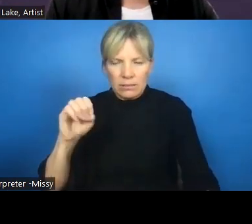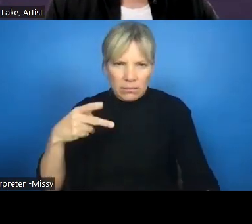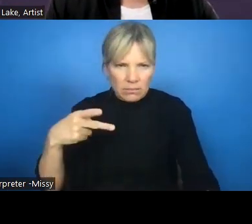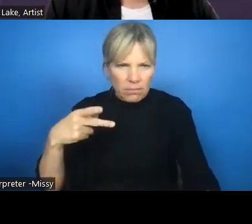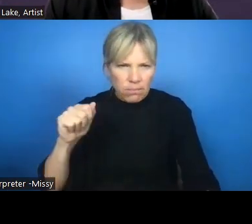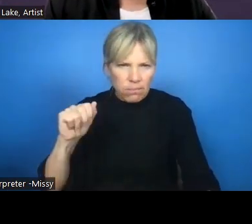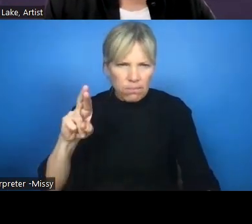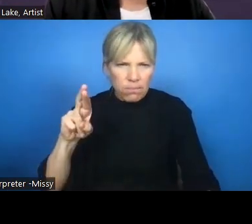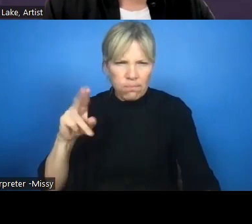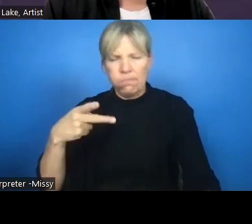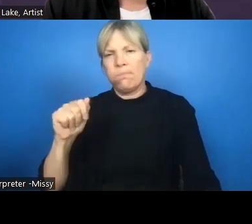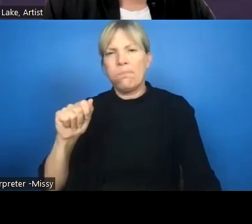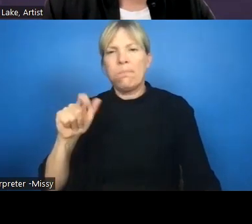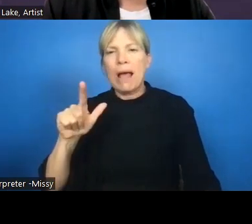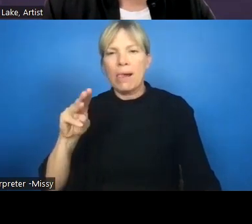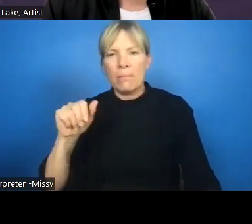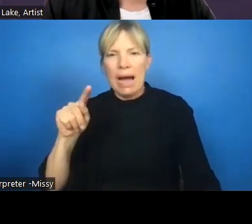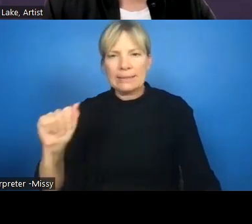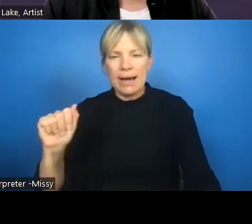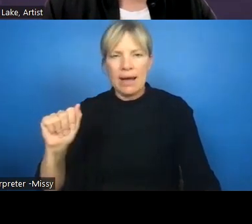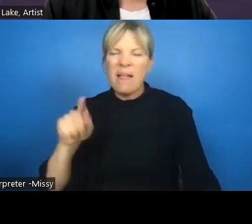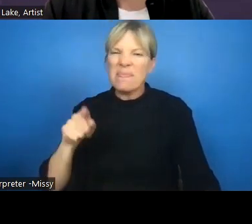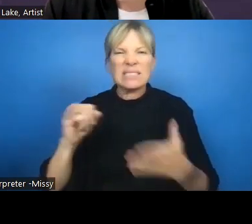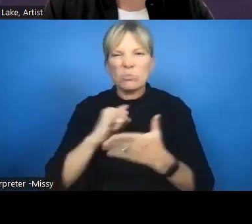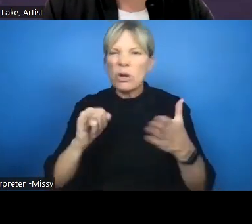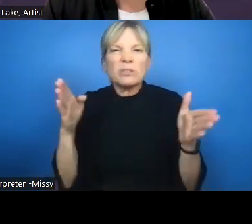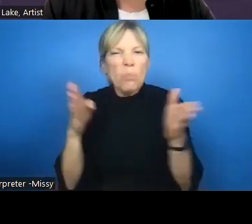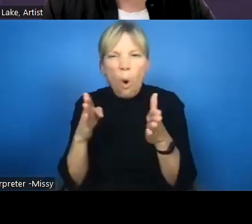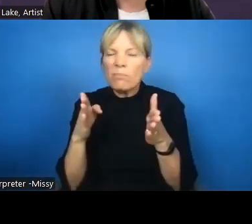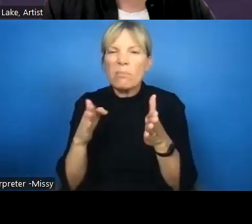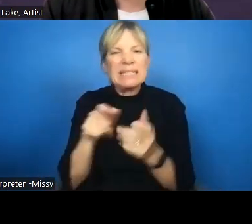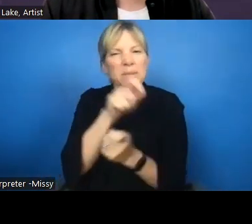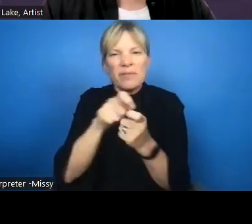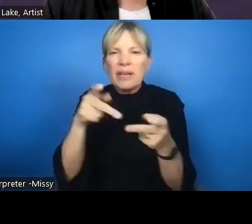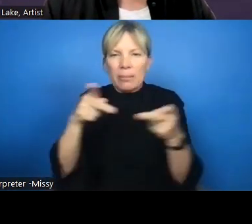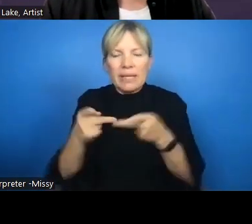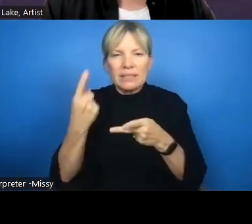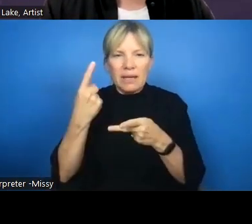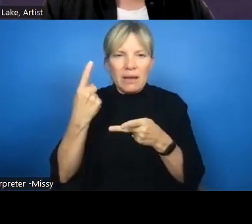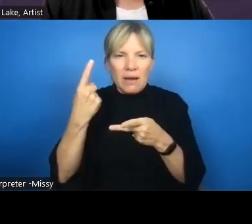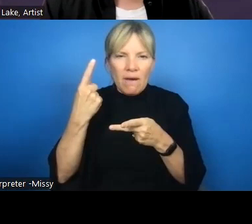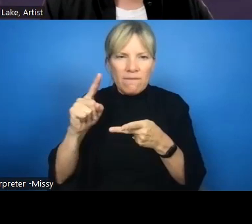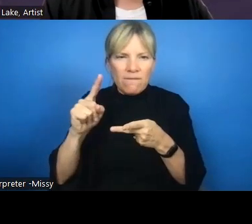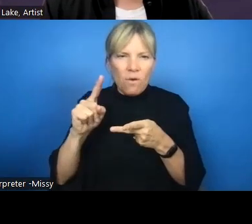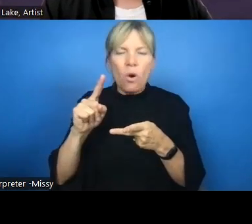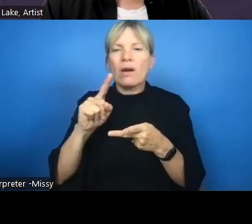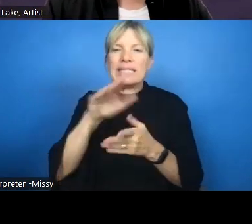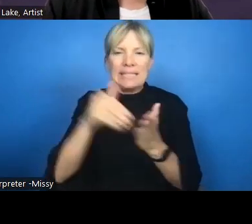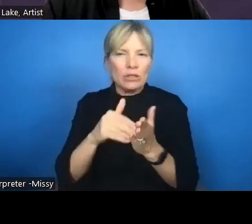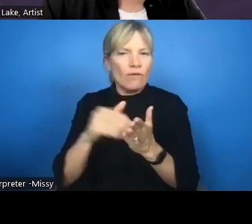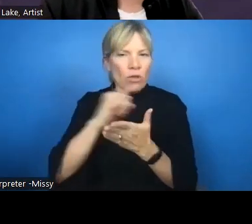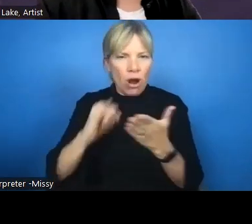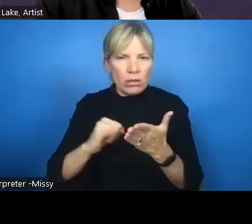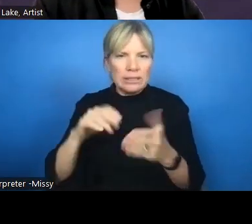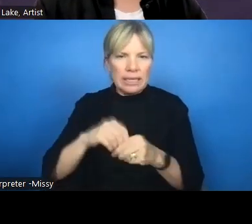This is a very small work, but site specific piece that I did for Epiphany Center for the Arts on